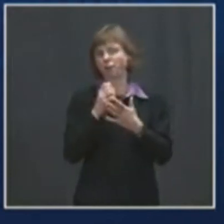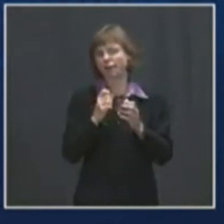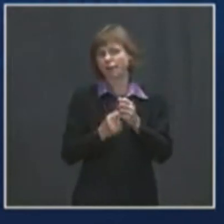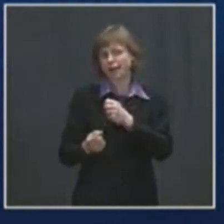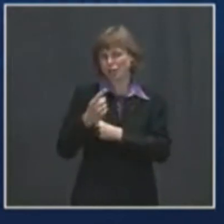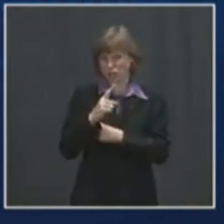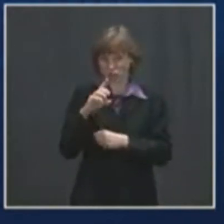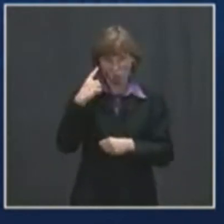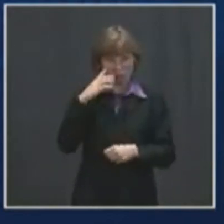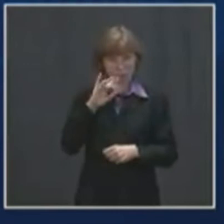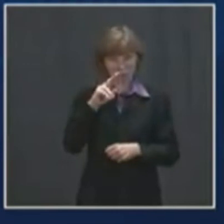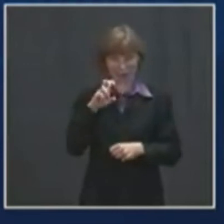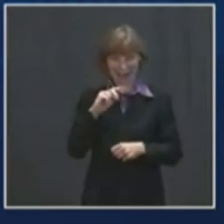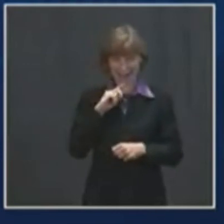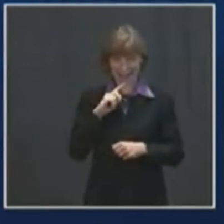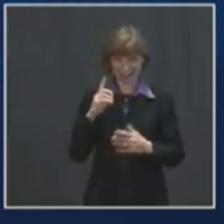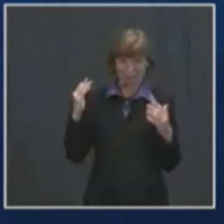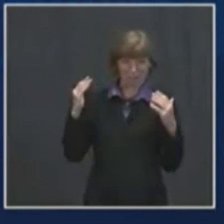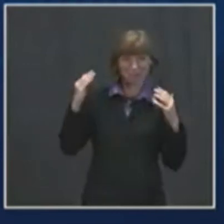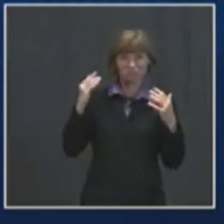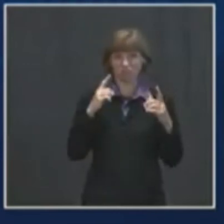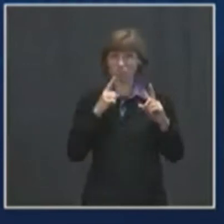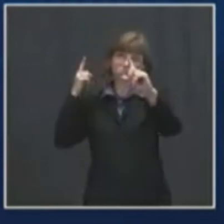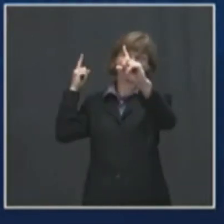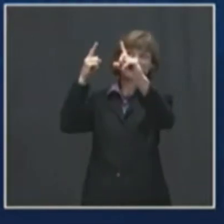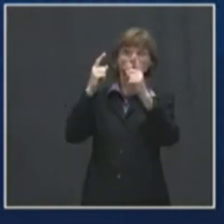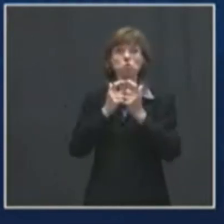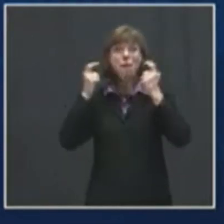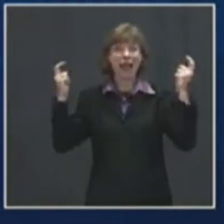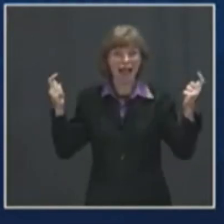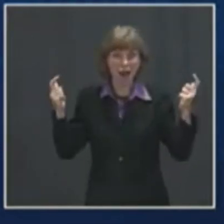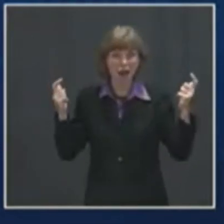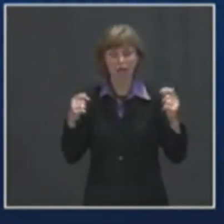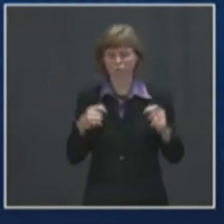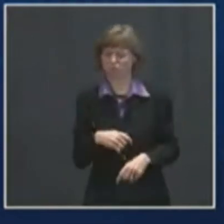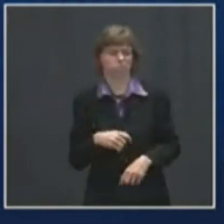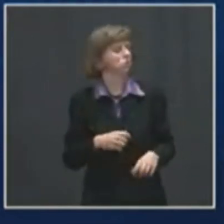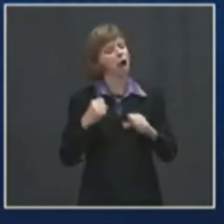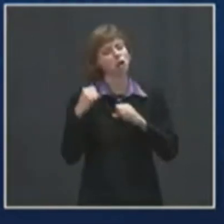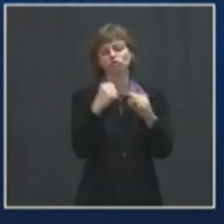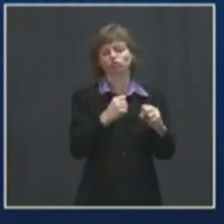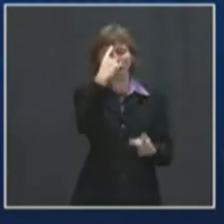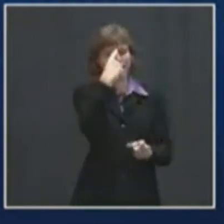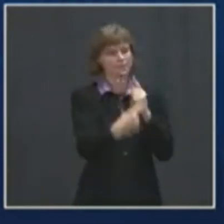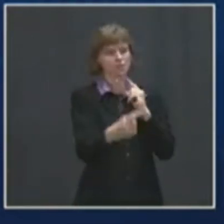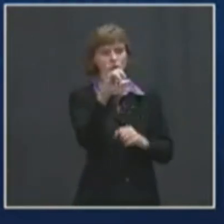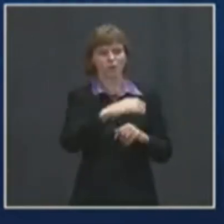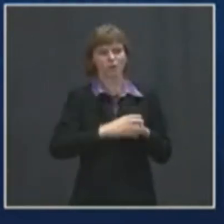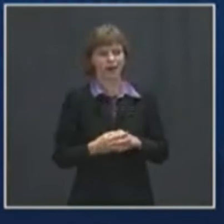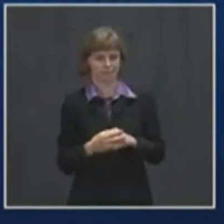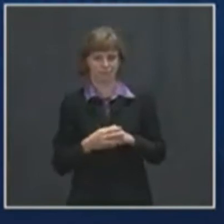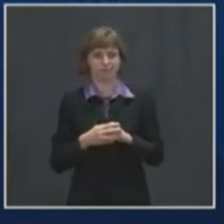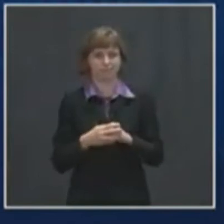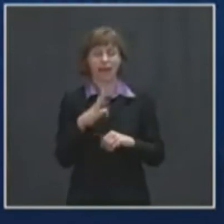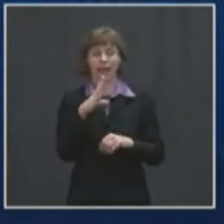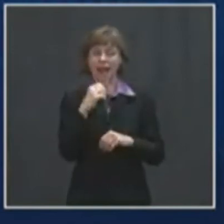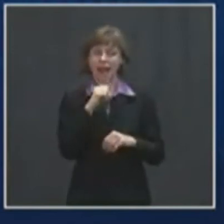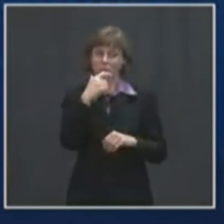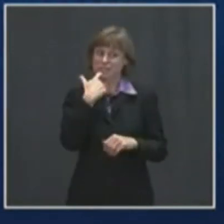big? No, I firmly would disagree with that contention. By the way, I wouldn't call the other thing a